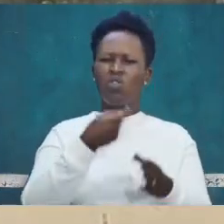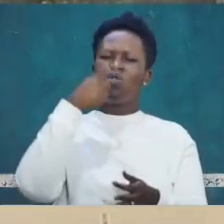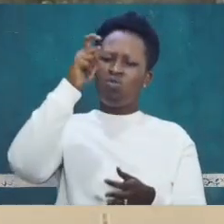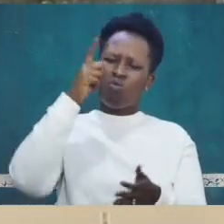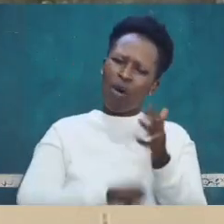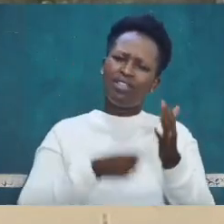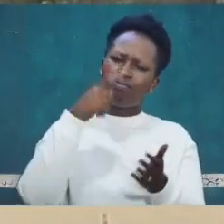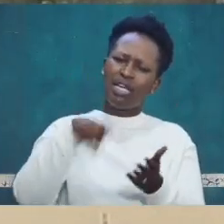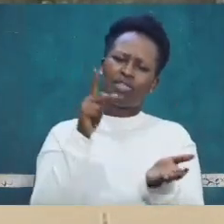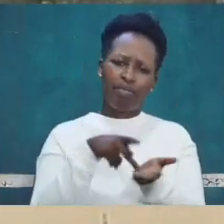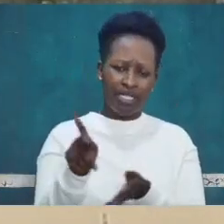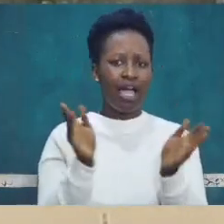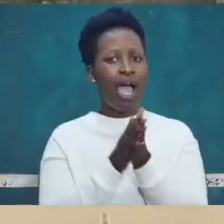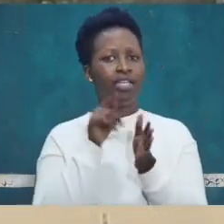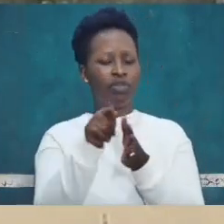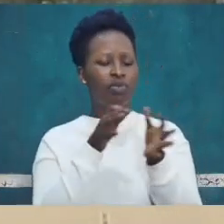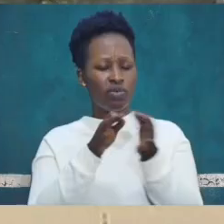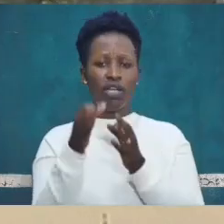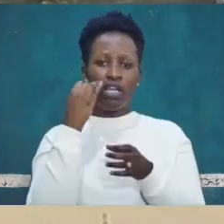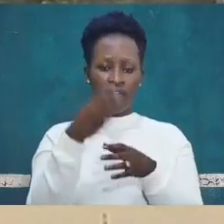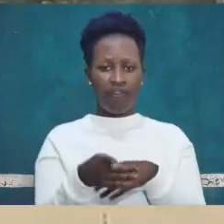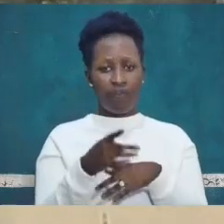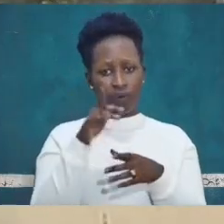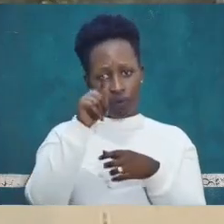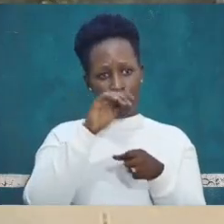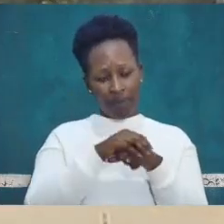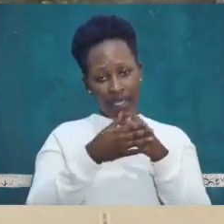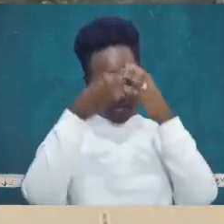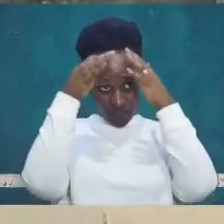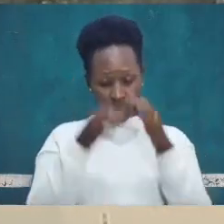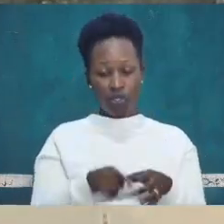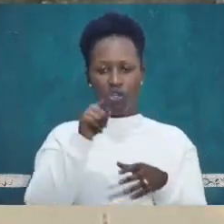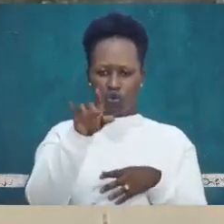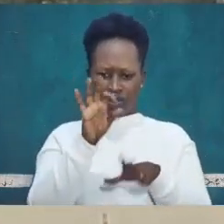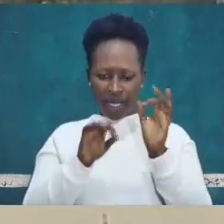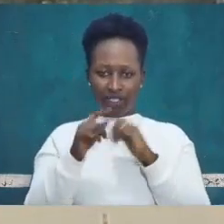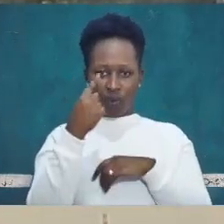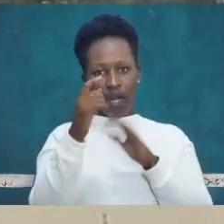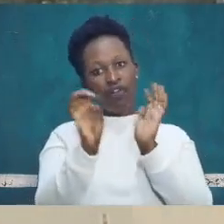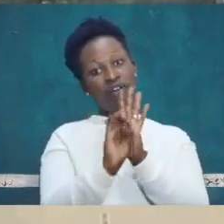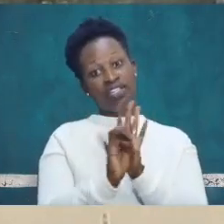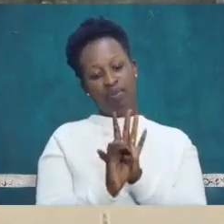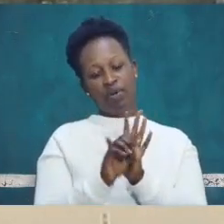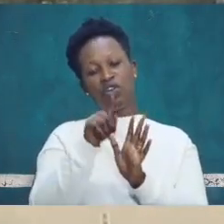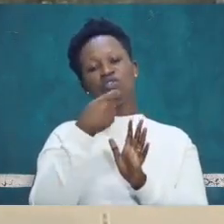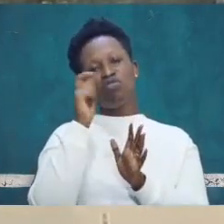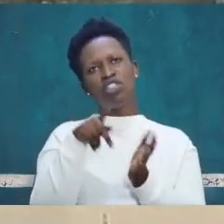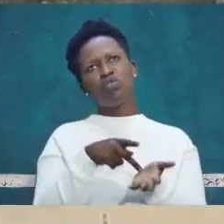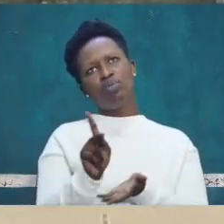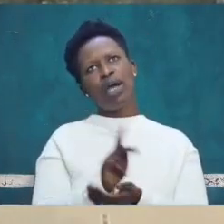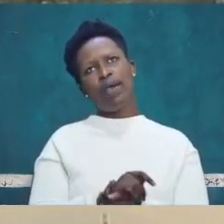purchase. And meaning that if you make a decision here, then you select one. For example, you need to